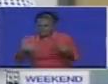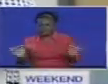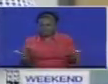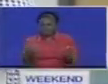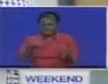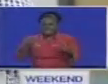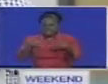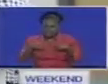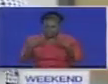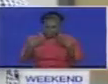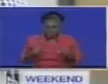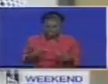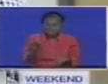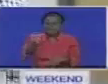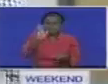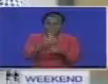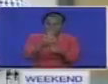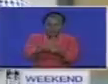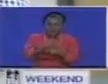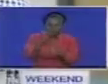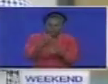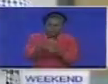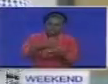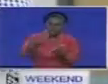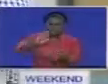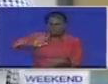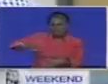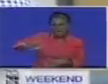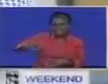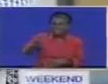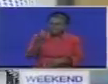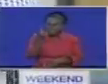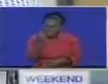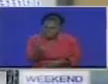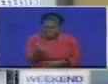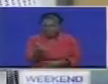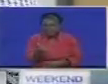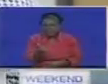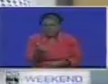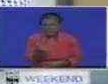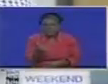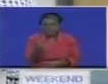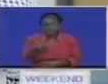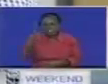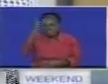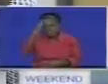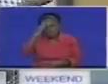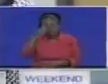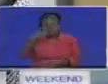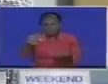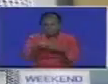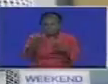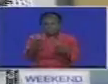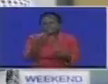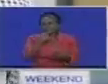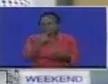admit that there's a lot more work we want to do. Uh-huh. We have very few, we don't know the kind of presence we want to have in Nyanza